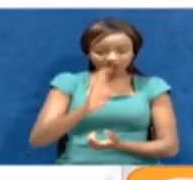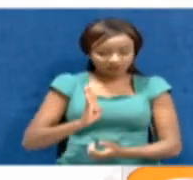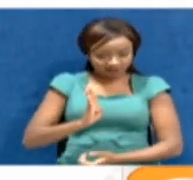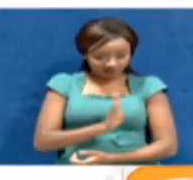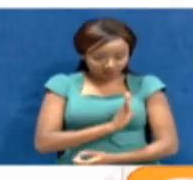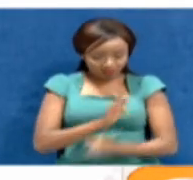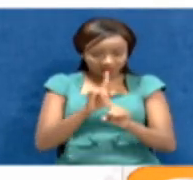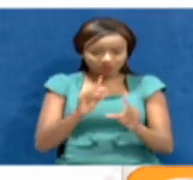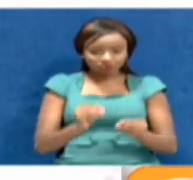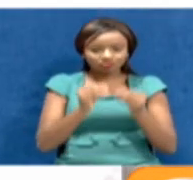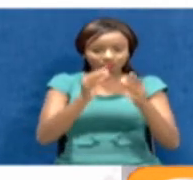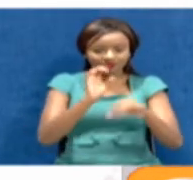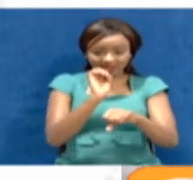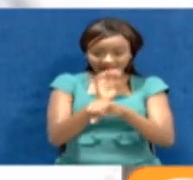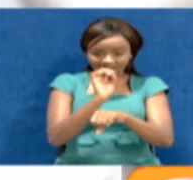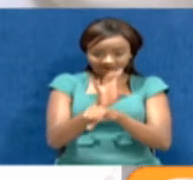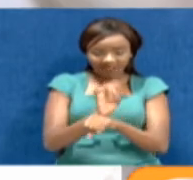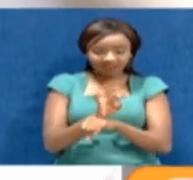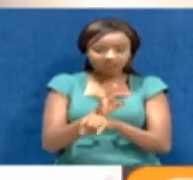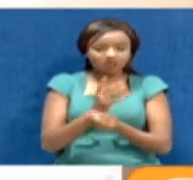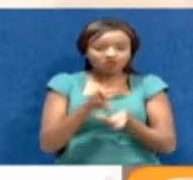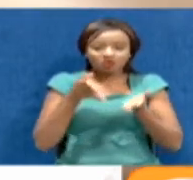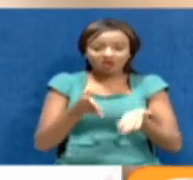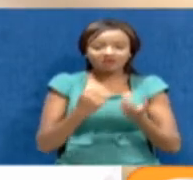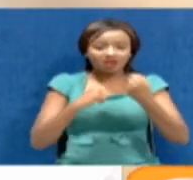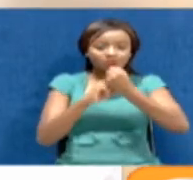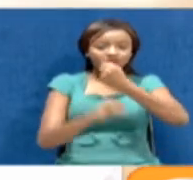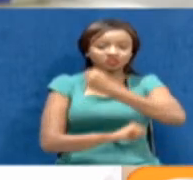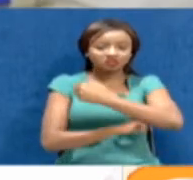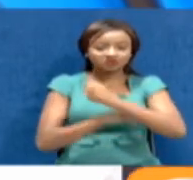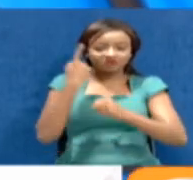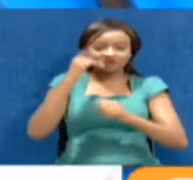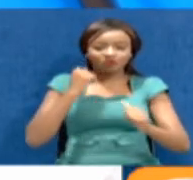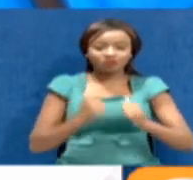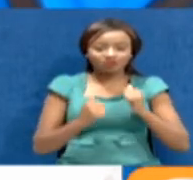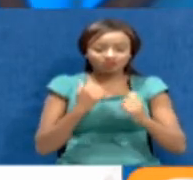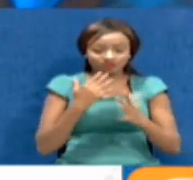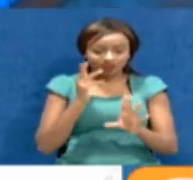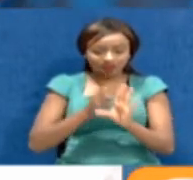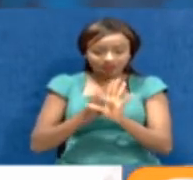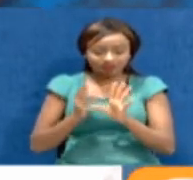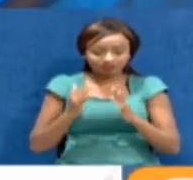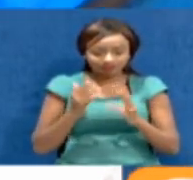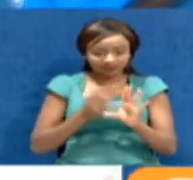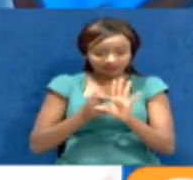board and provide advice on available scholarships for athletes.